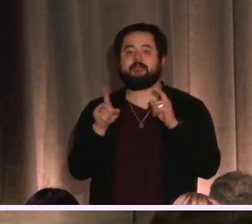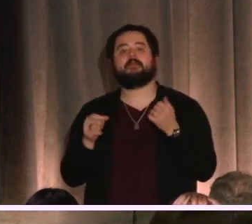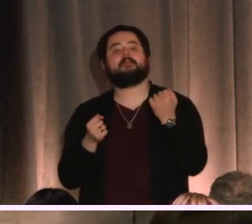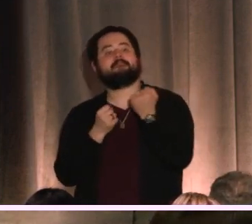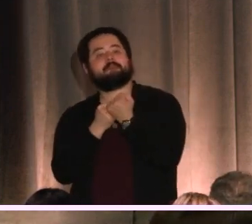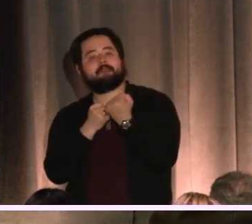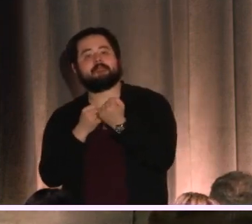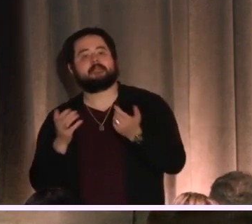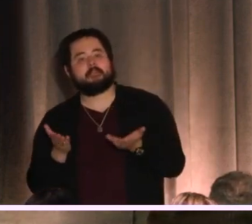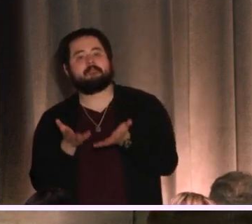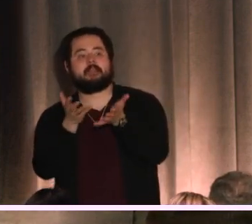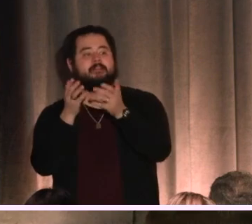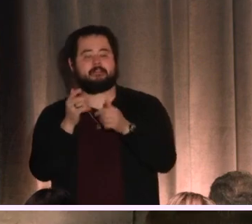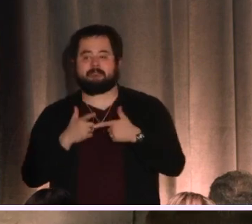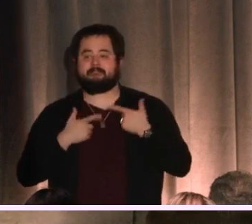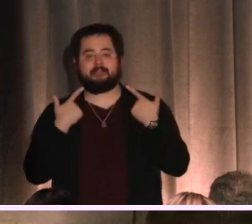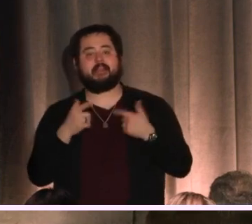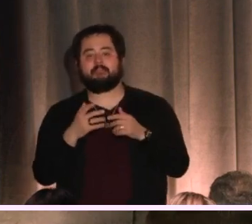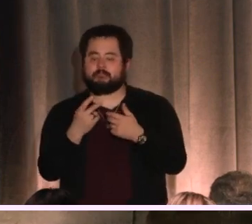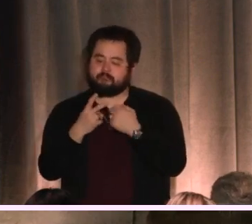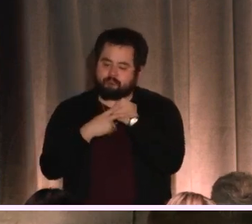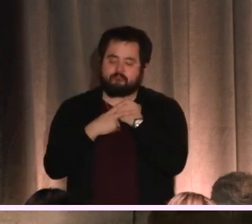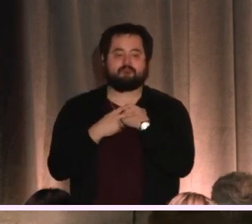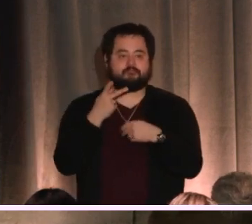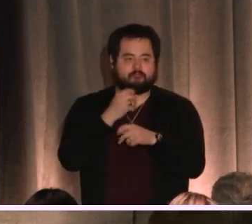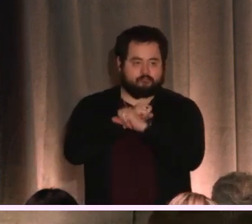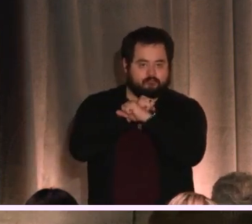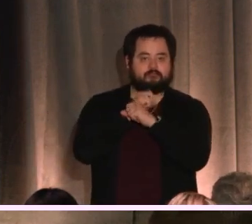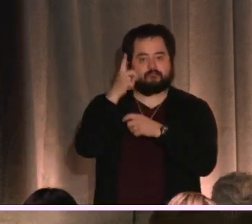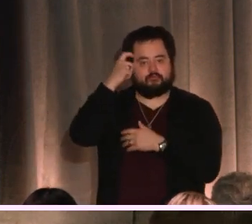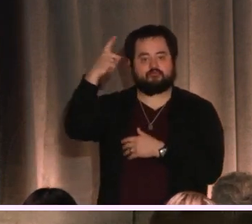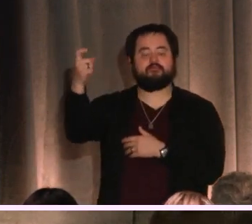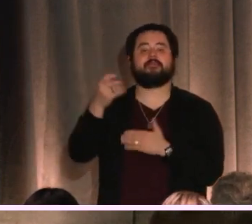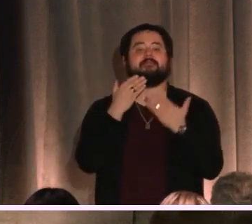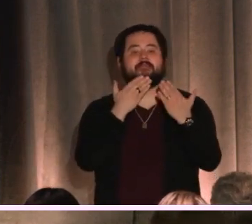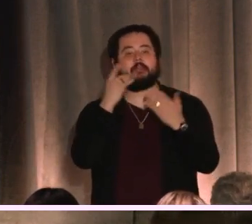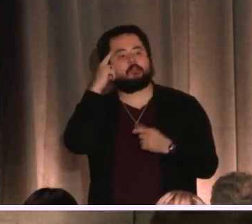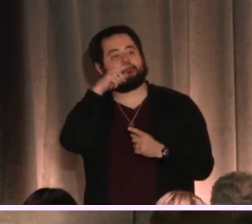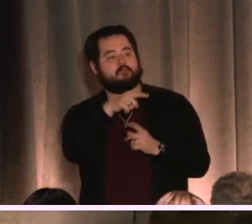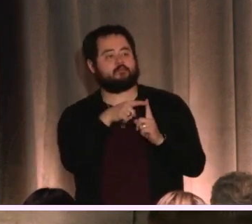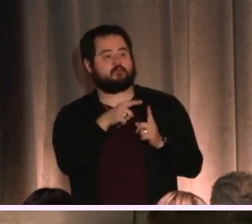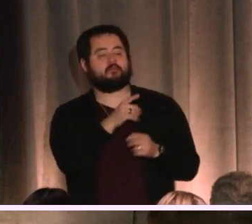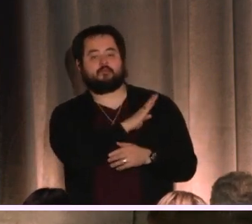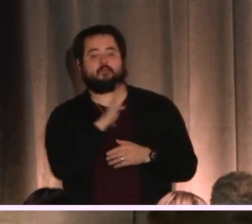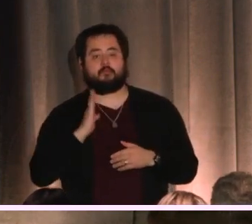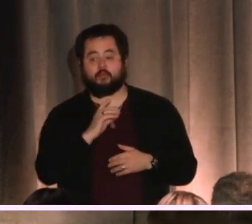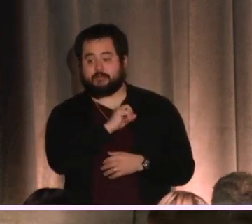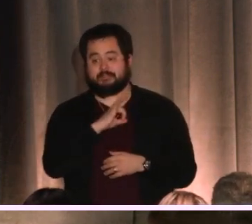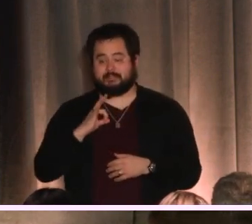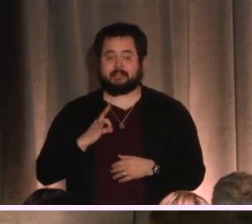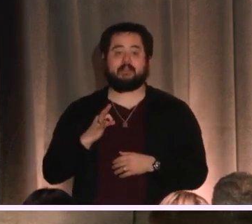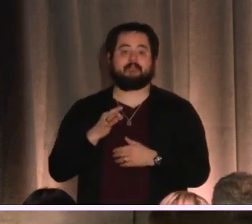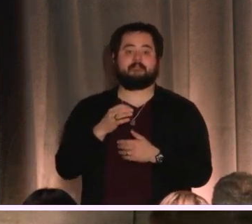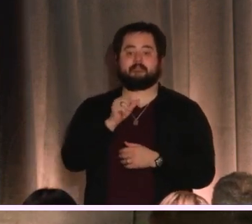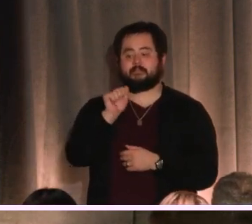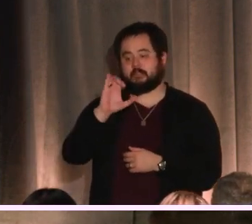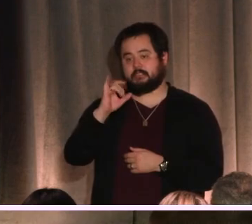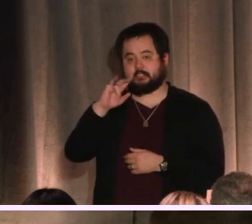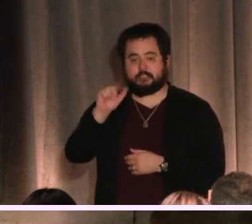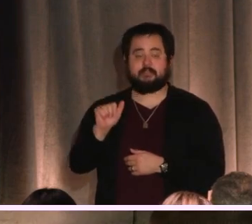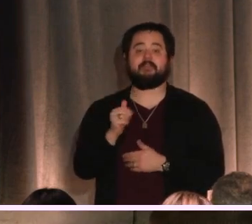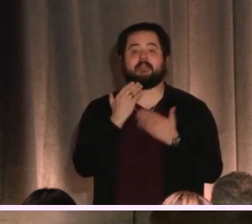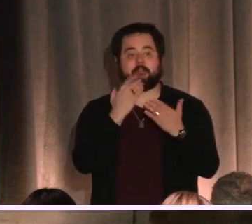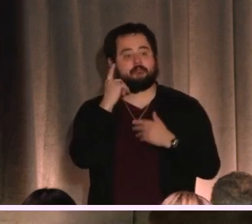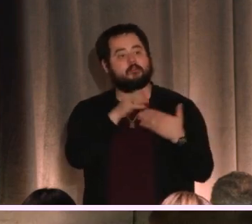preserving dreams. Thank you to the amazing leadership team, staff, and board of Achieva. Thank you for your leadership in Pennsylvania